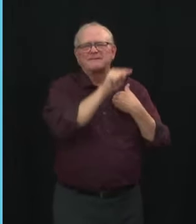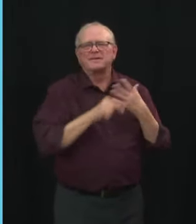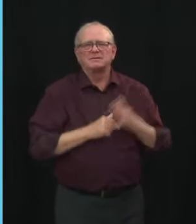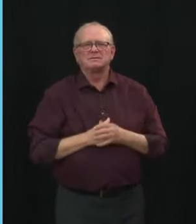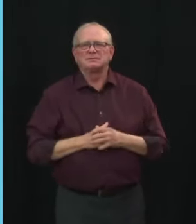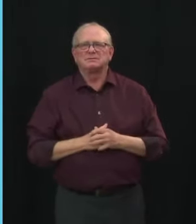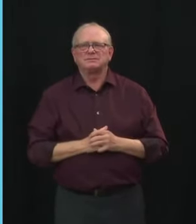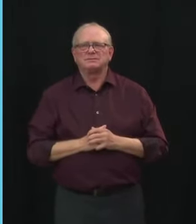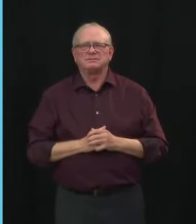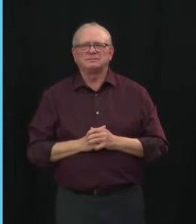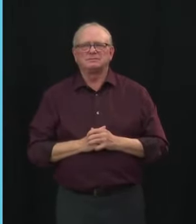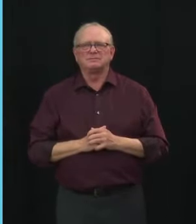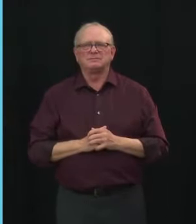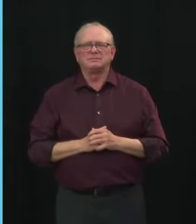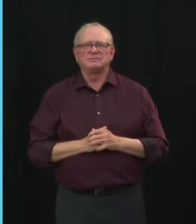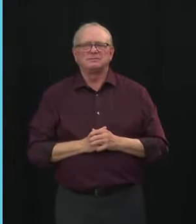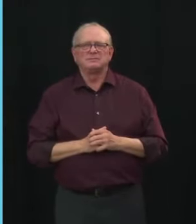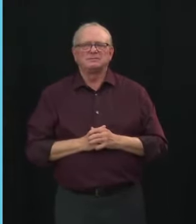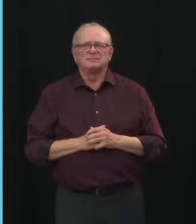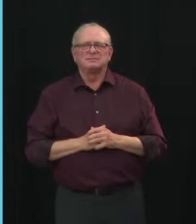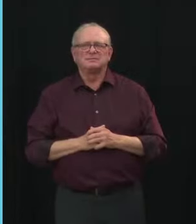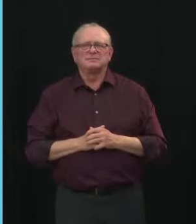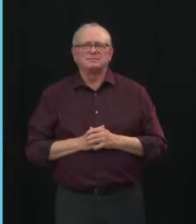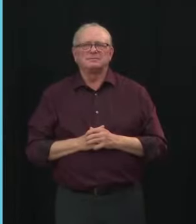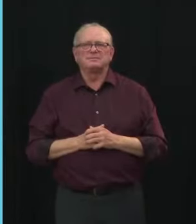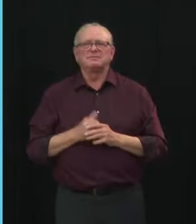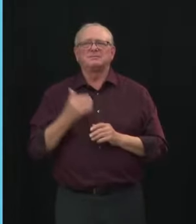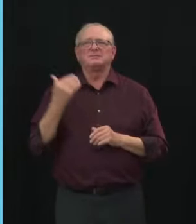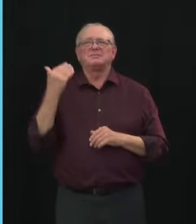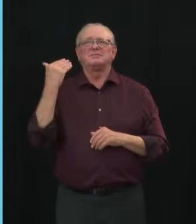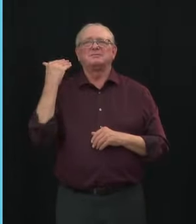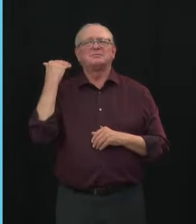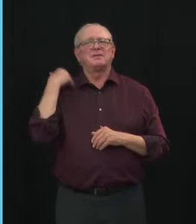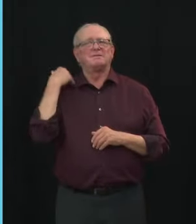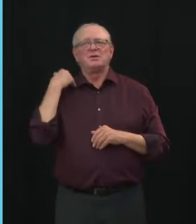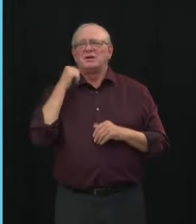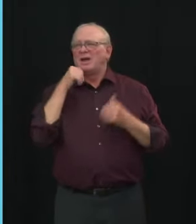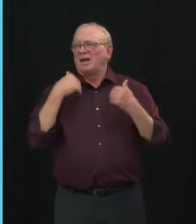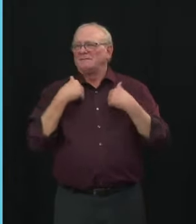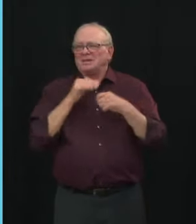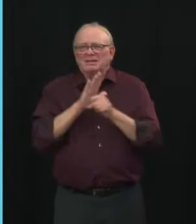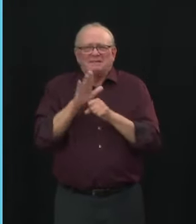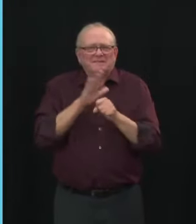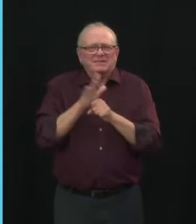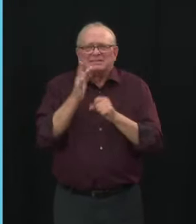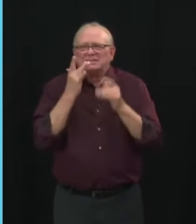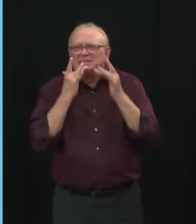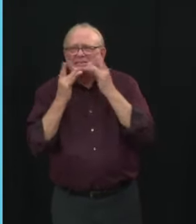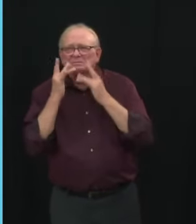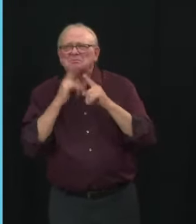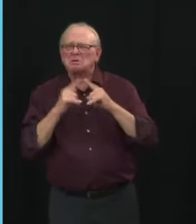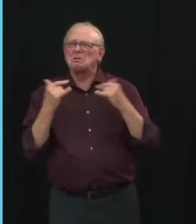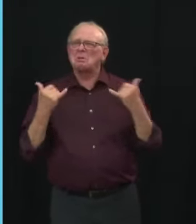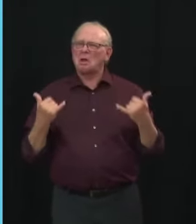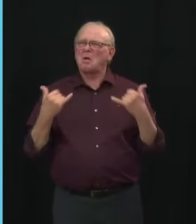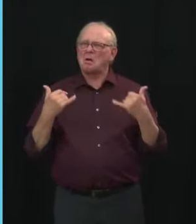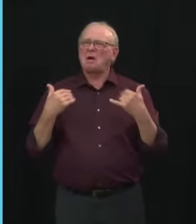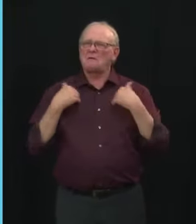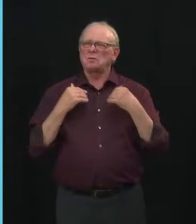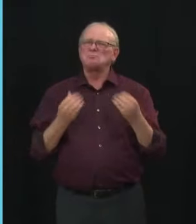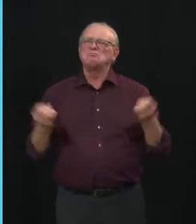have had trouble accessing enough supply early on, but we've now enabled them to place larger orders with our central distributors to meet the growing